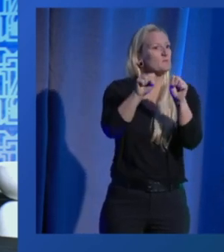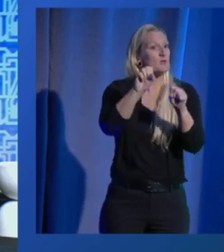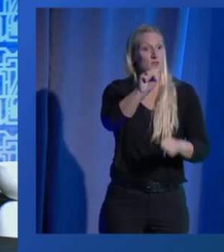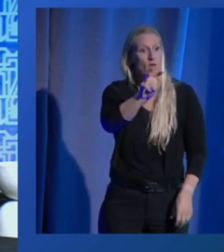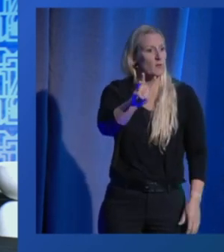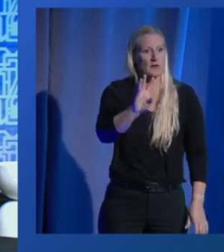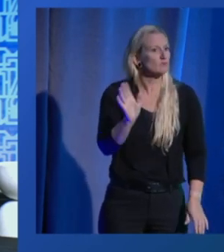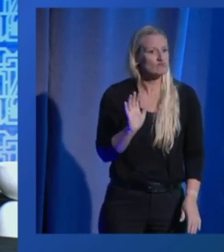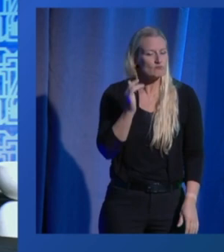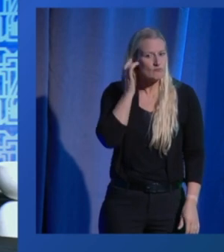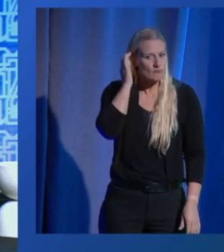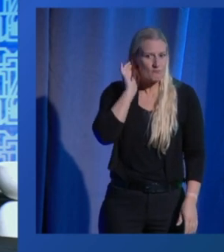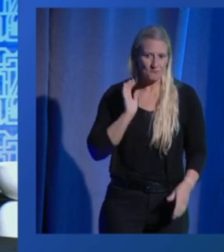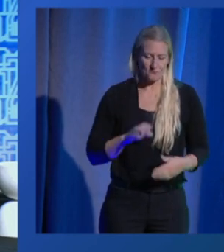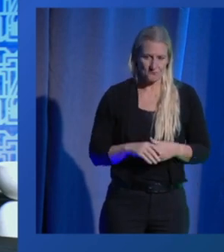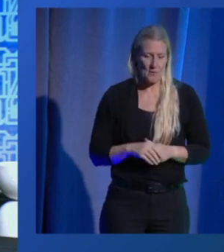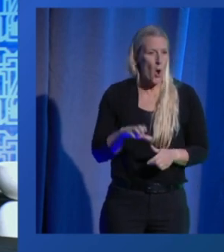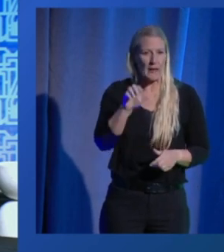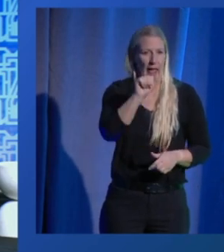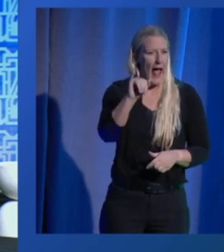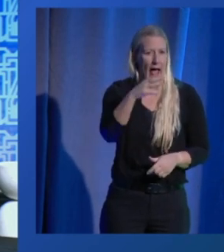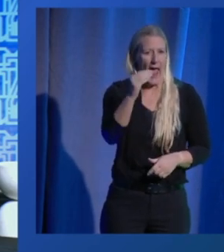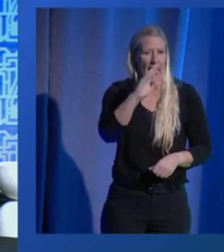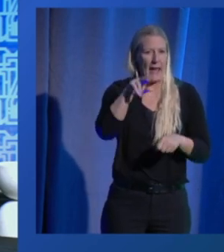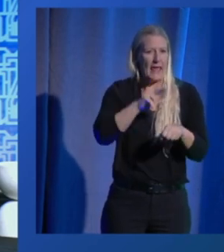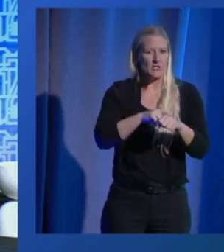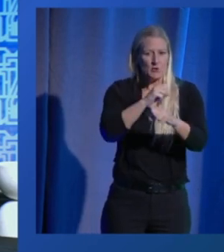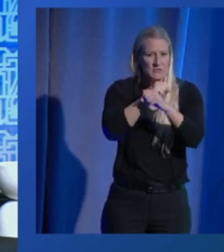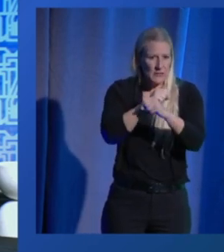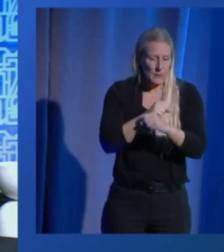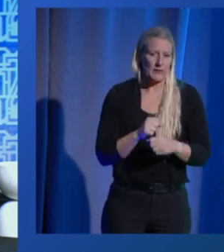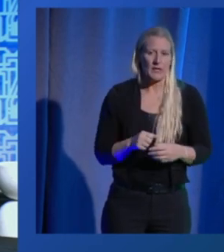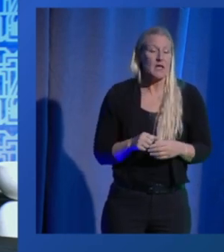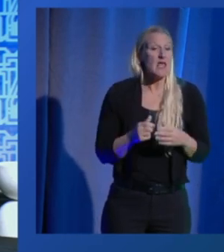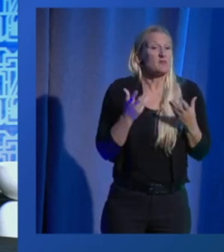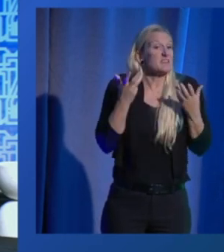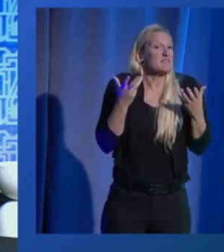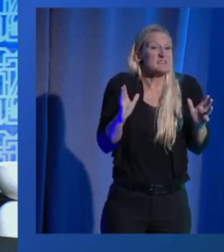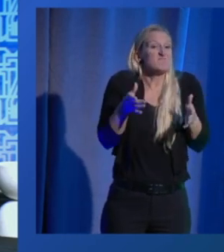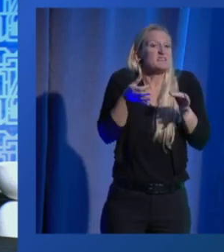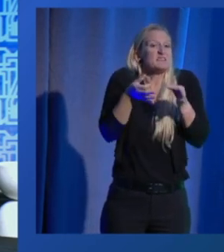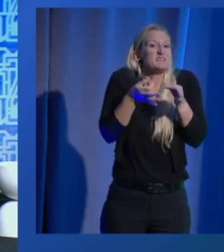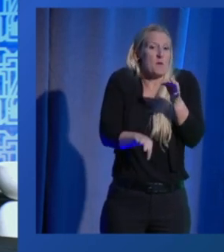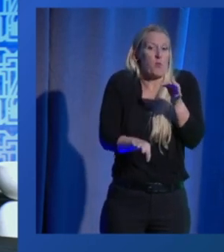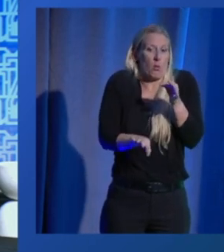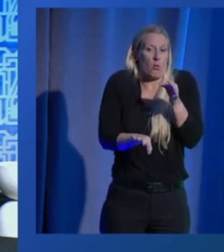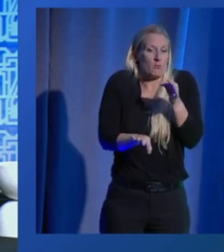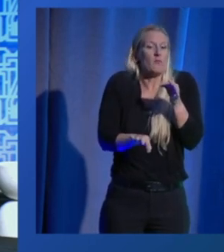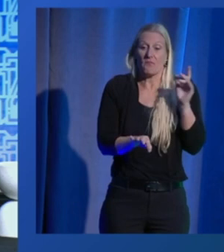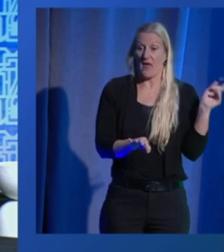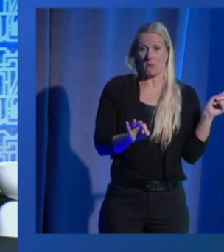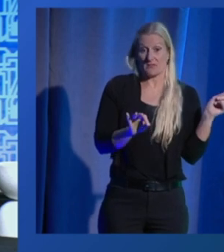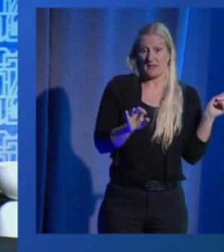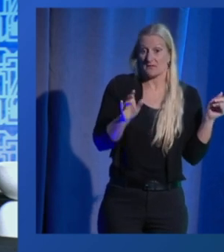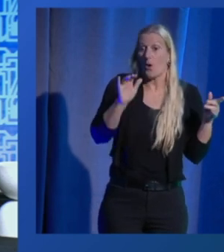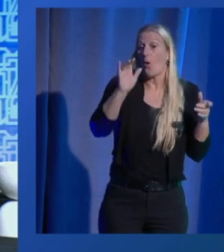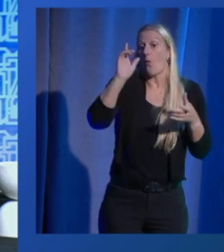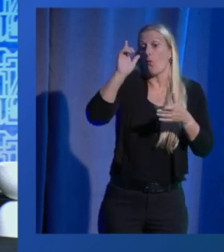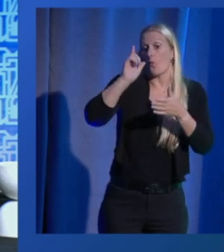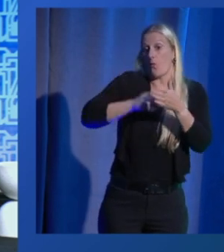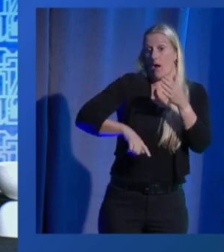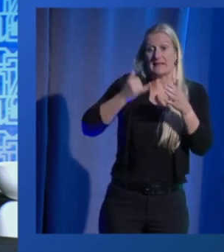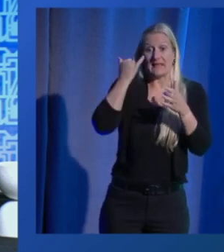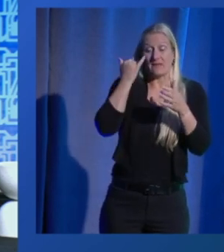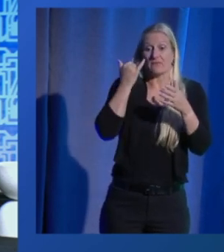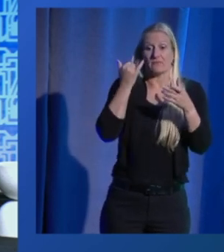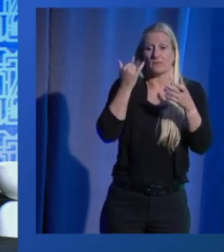IC on AI and National Security what are some questions that should be explored and that was the only prompt that was entered any